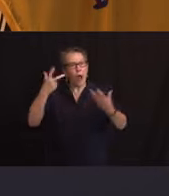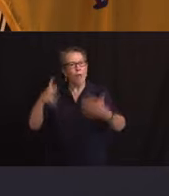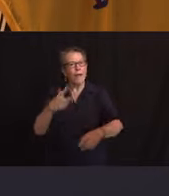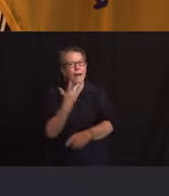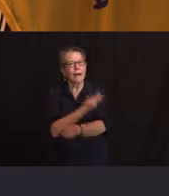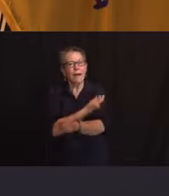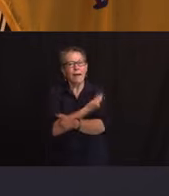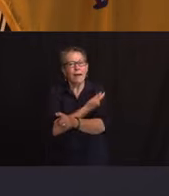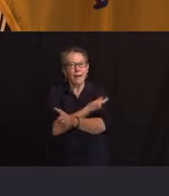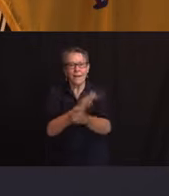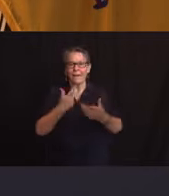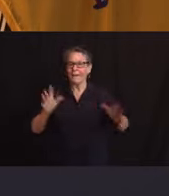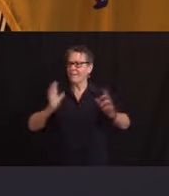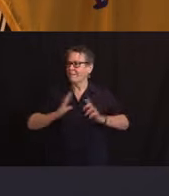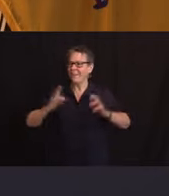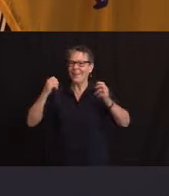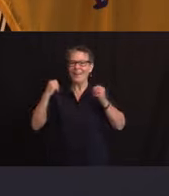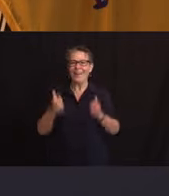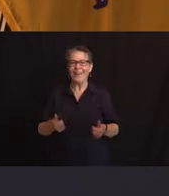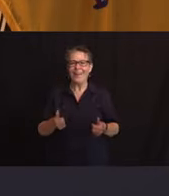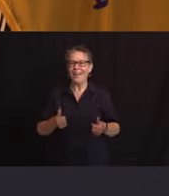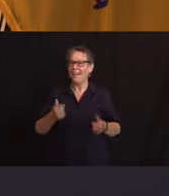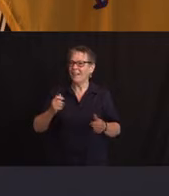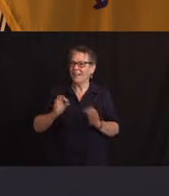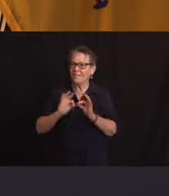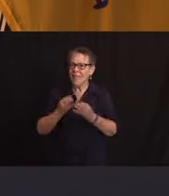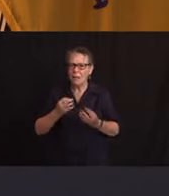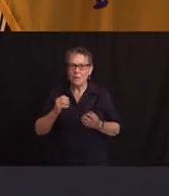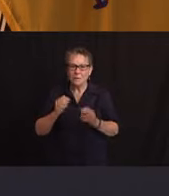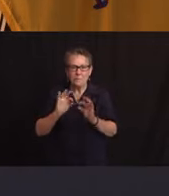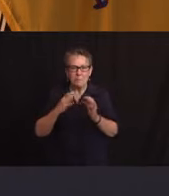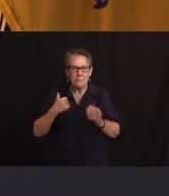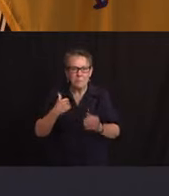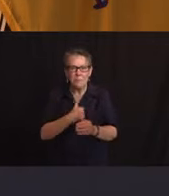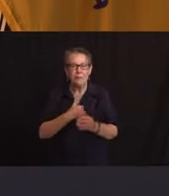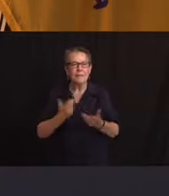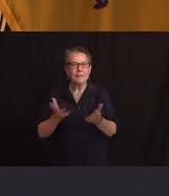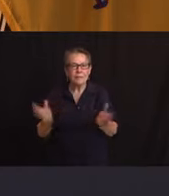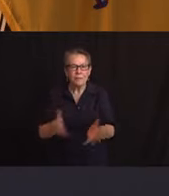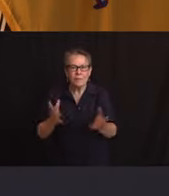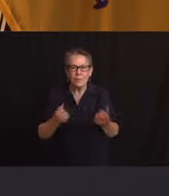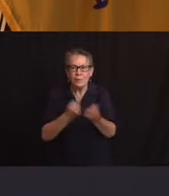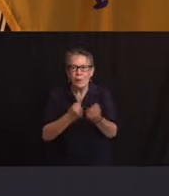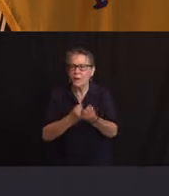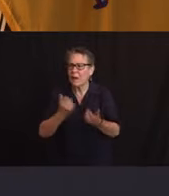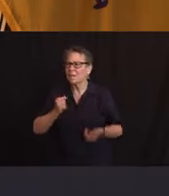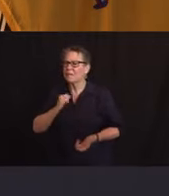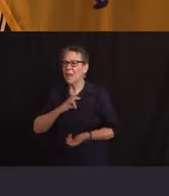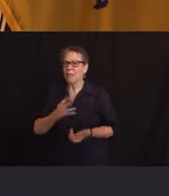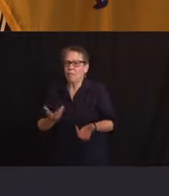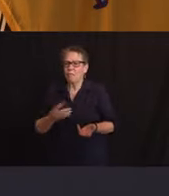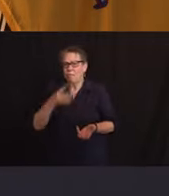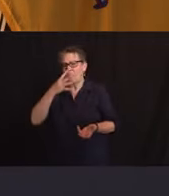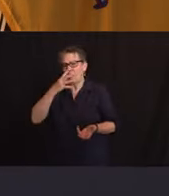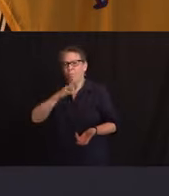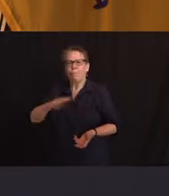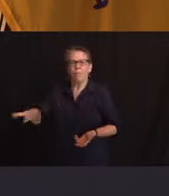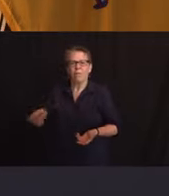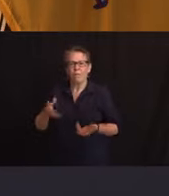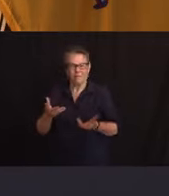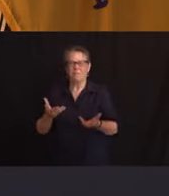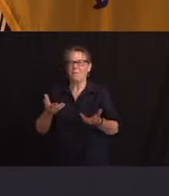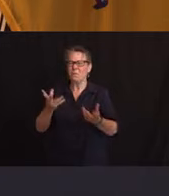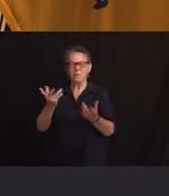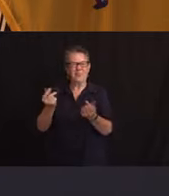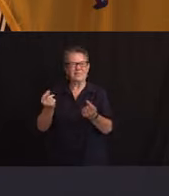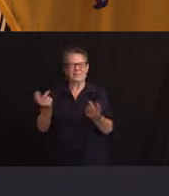get vaccinated, and their family members supporting that. Whether we get to mandating or not, I've expressed many times